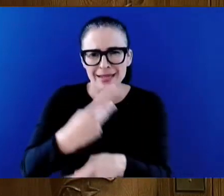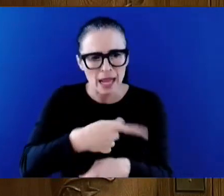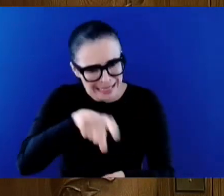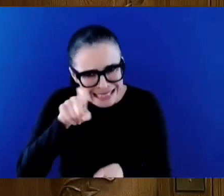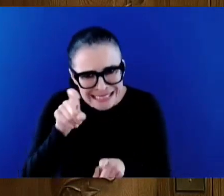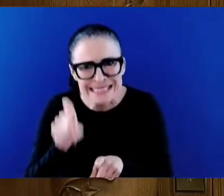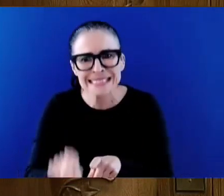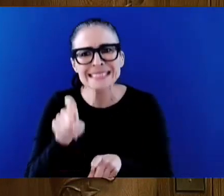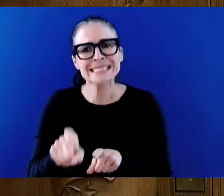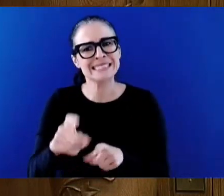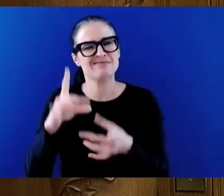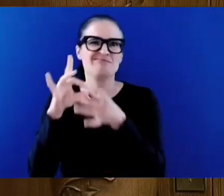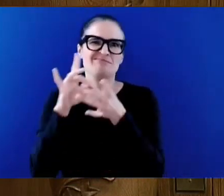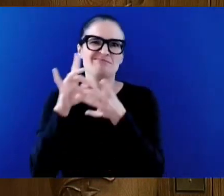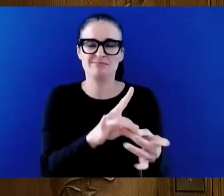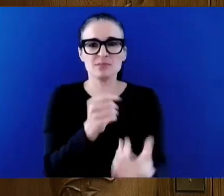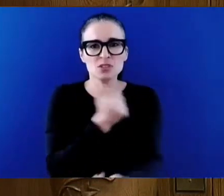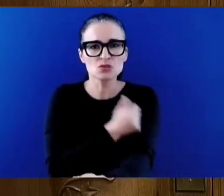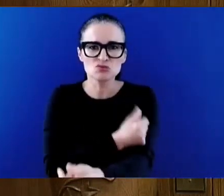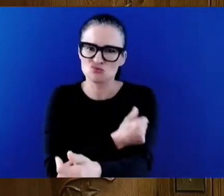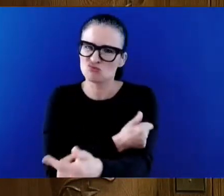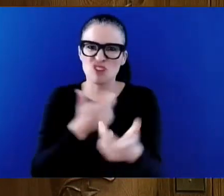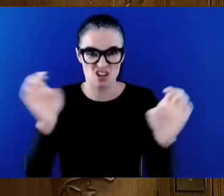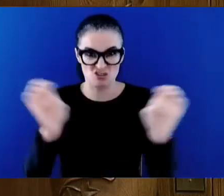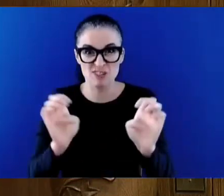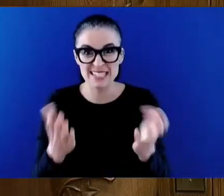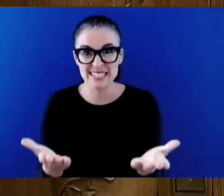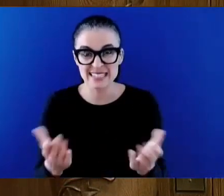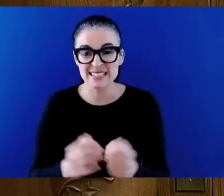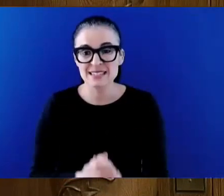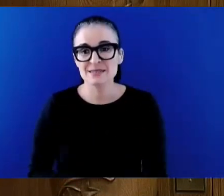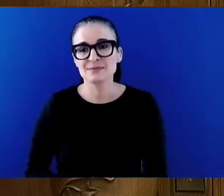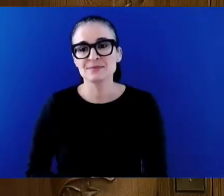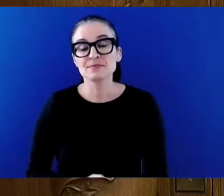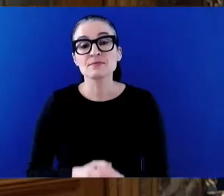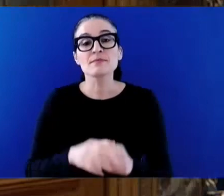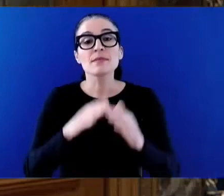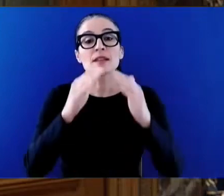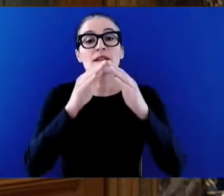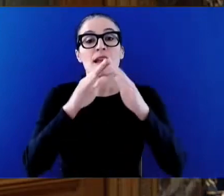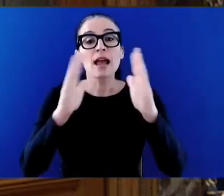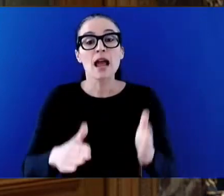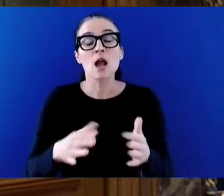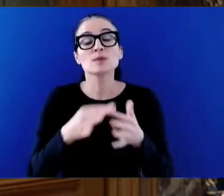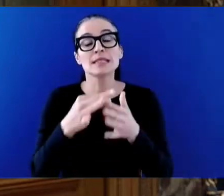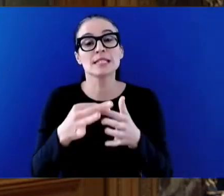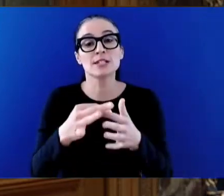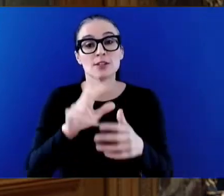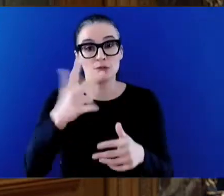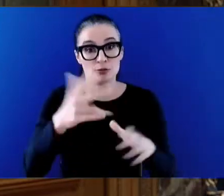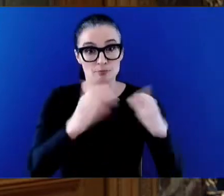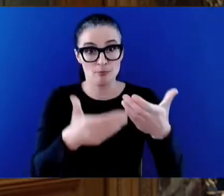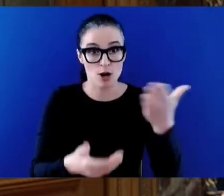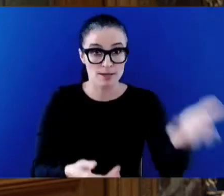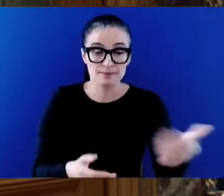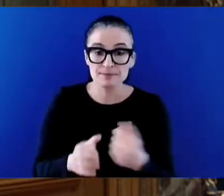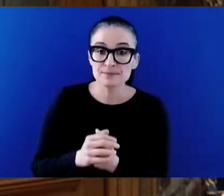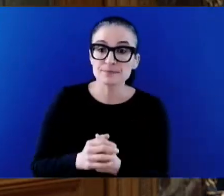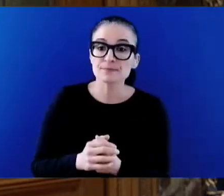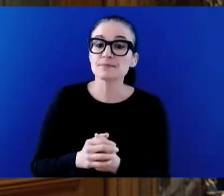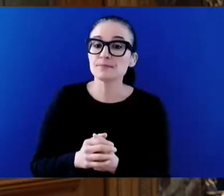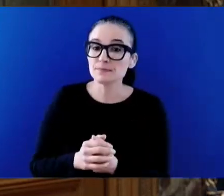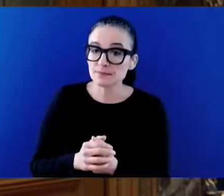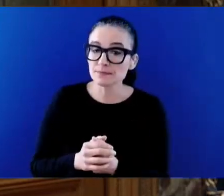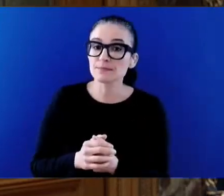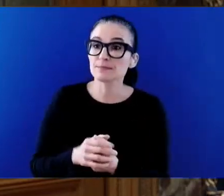House Leader of the Third Party. Thank you, Mr. Speaker. Yesterday, the government House Leader said, quote, he lives in one of